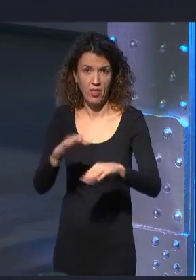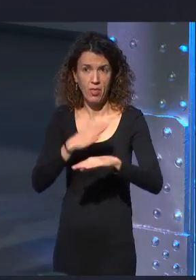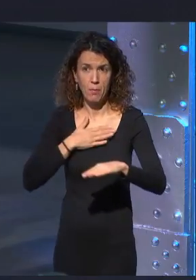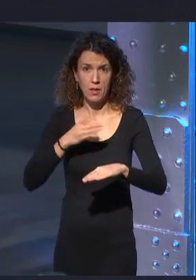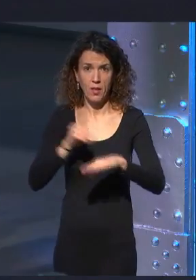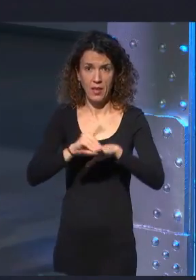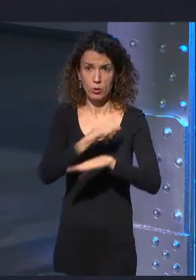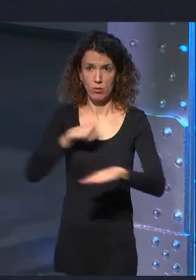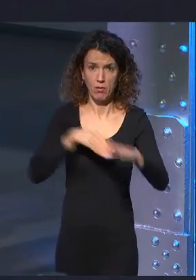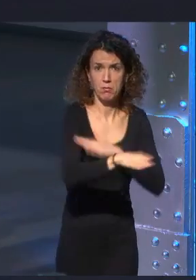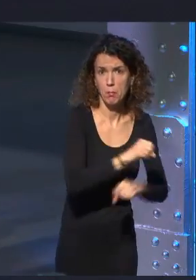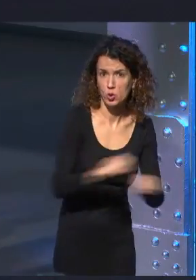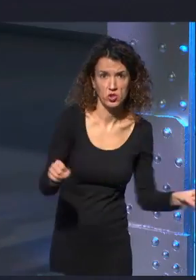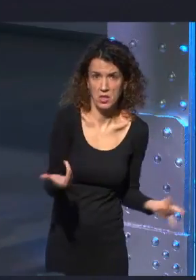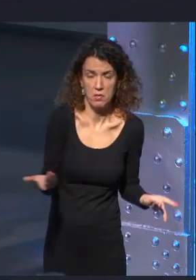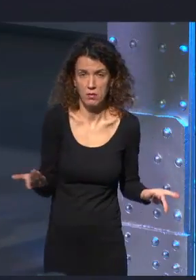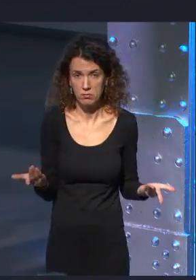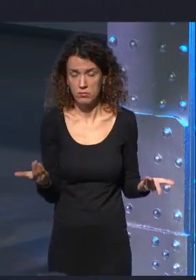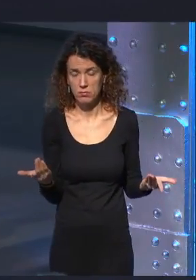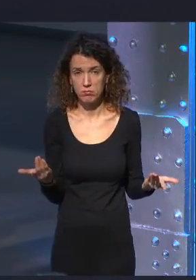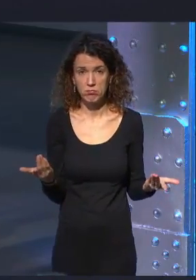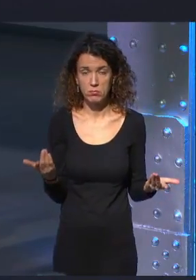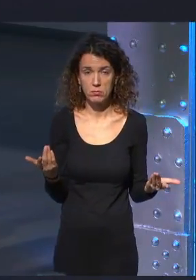I don't think that they could do it.